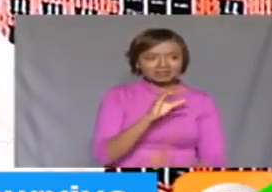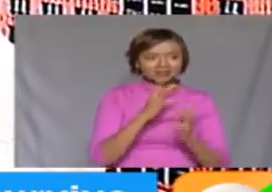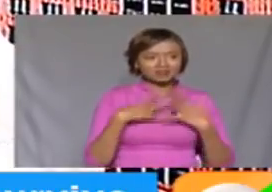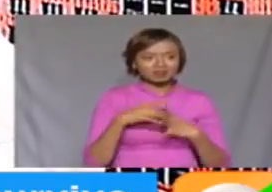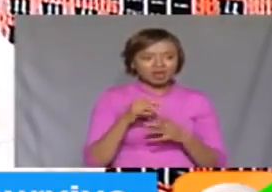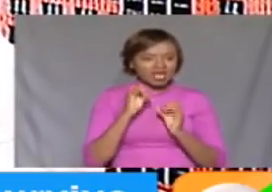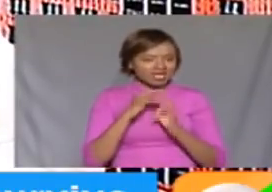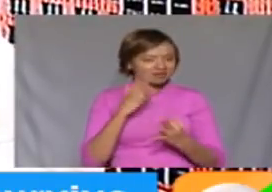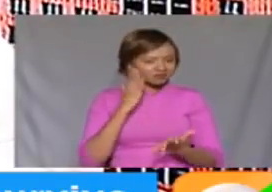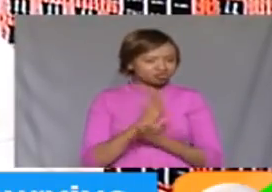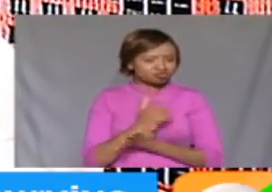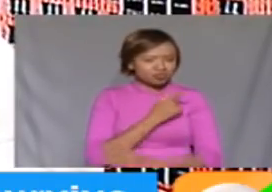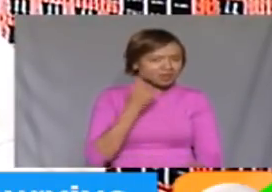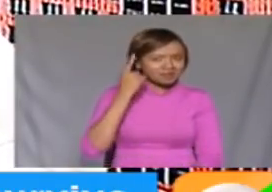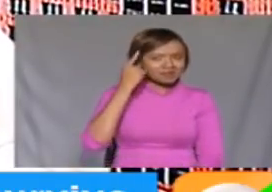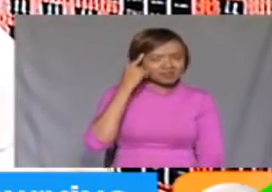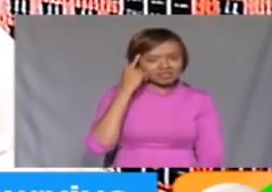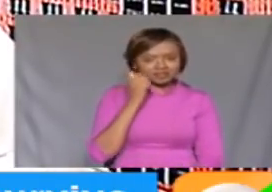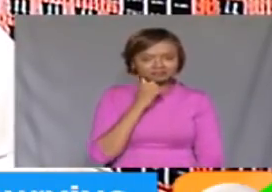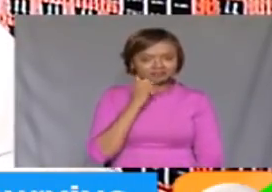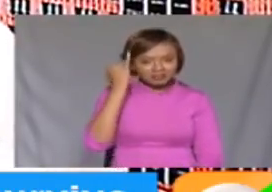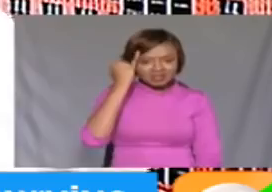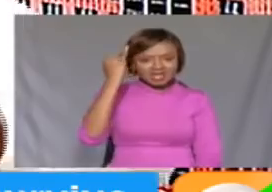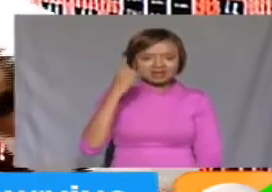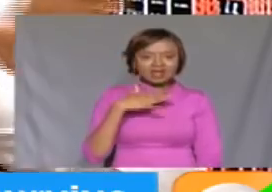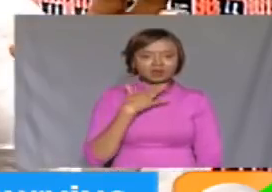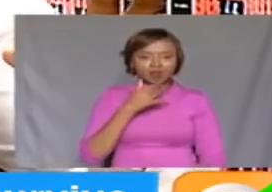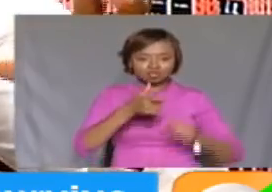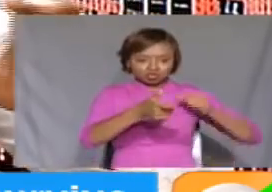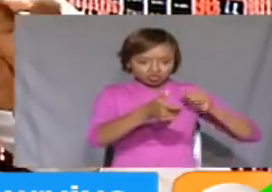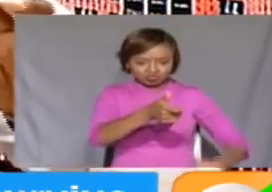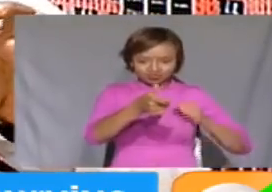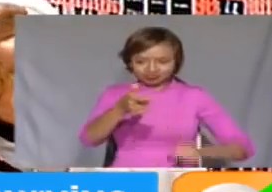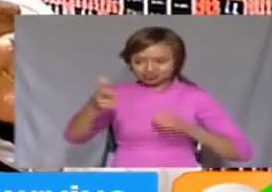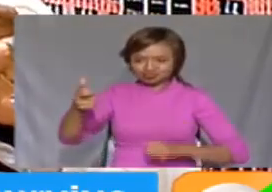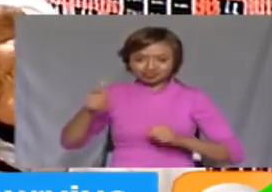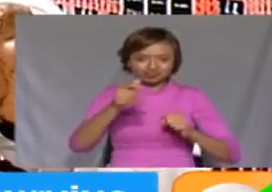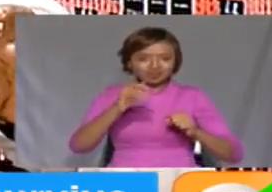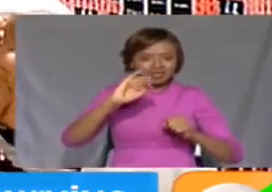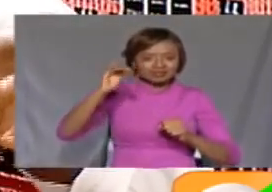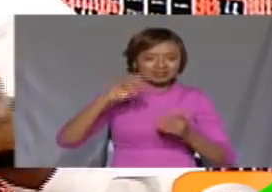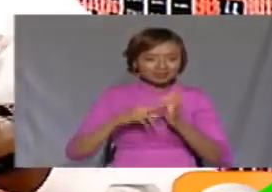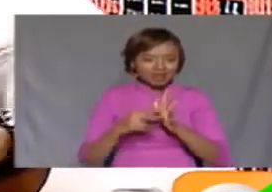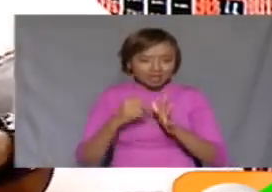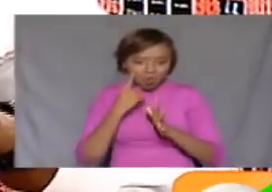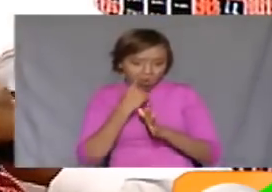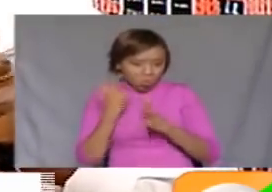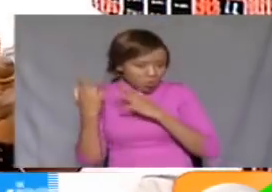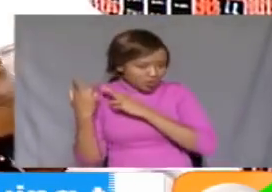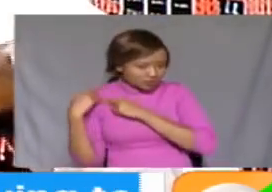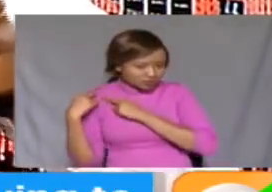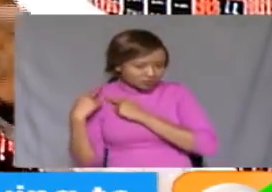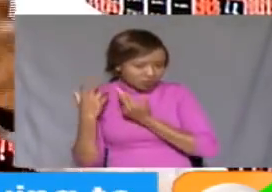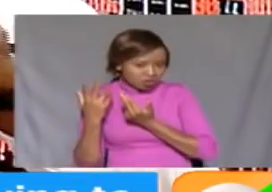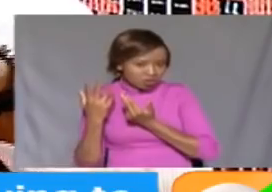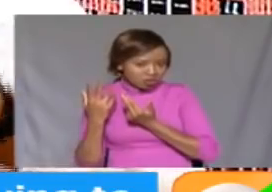the initiative to spray the city was personal or county government. Well, but it was Sonko, personal, because it